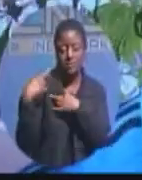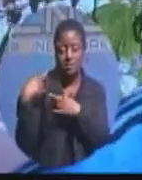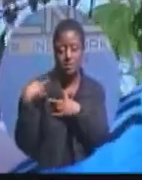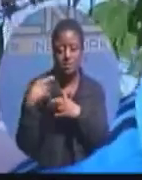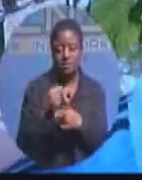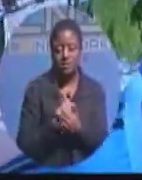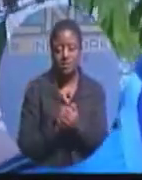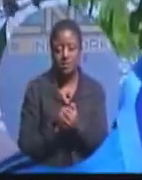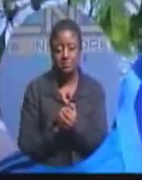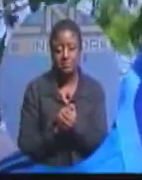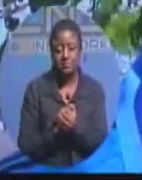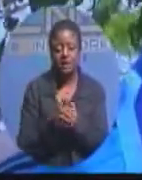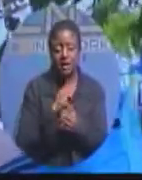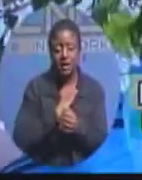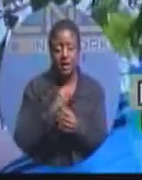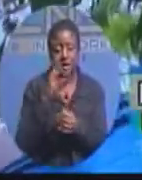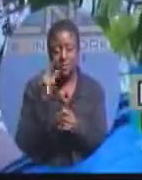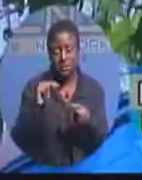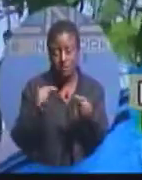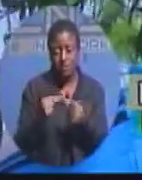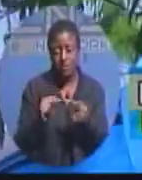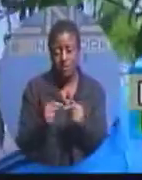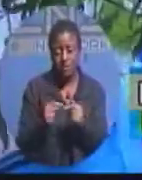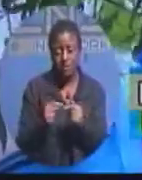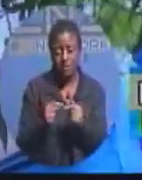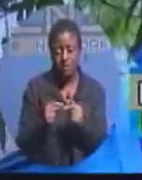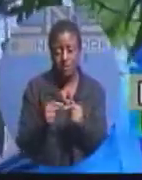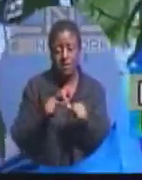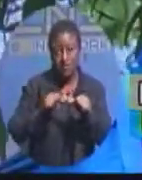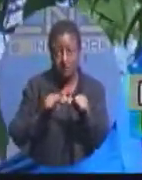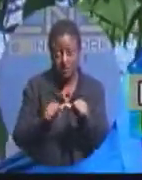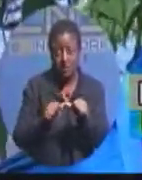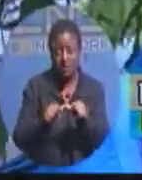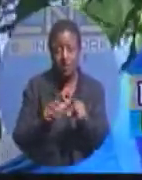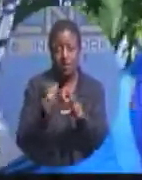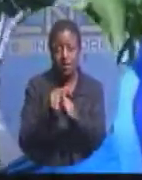limping around in the tournament and still came out with an award, which